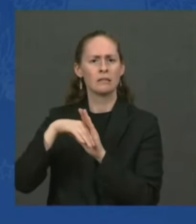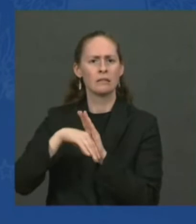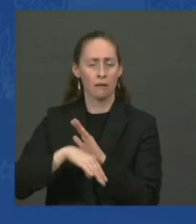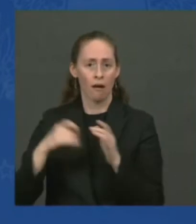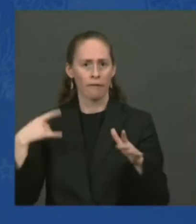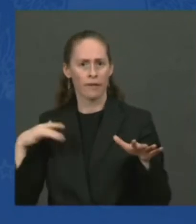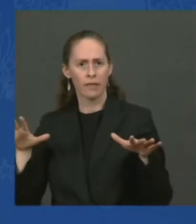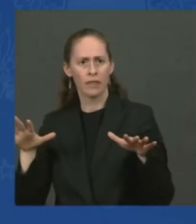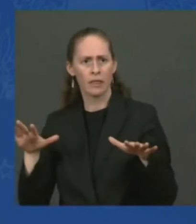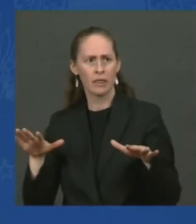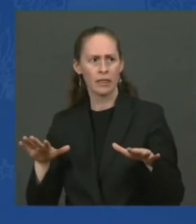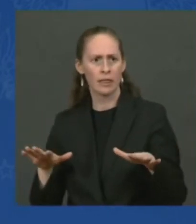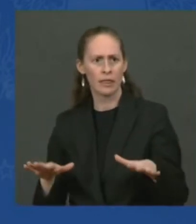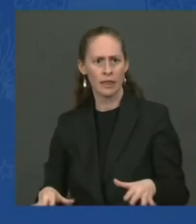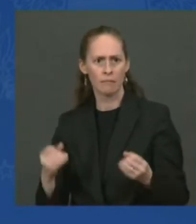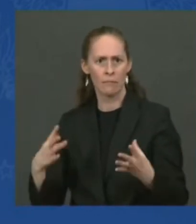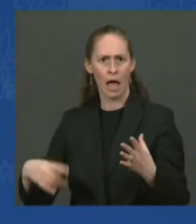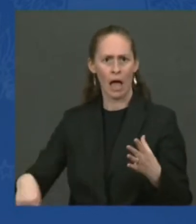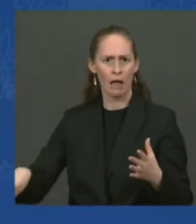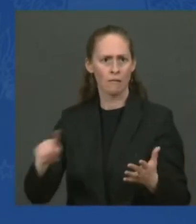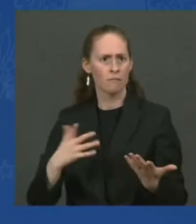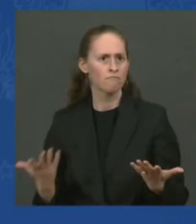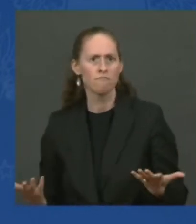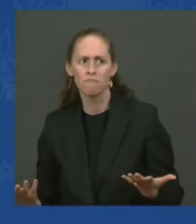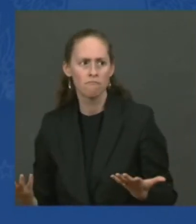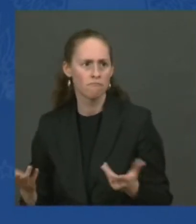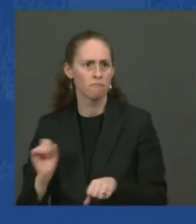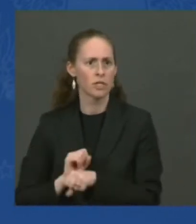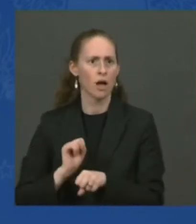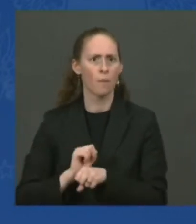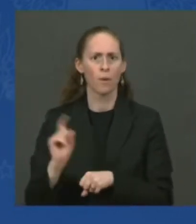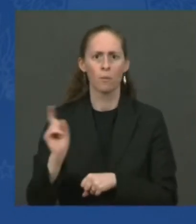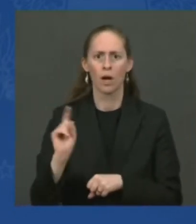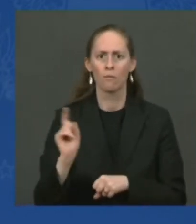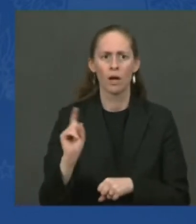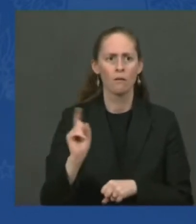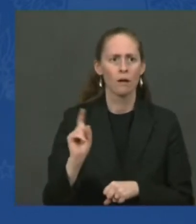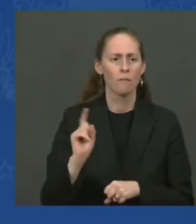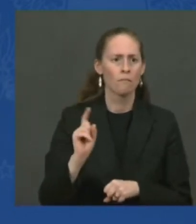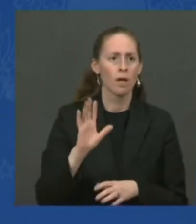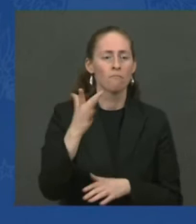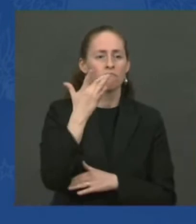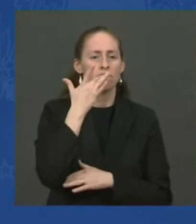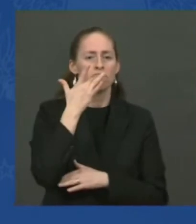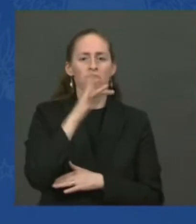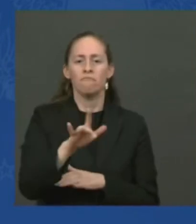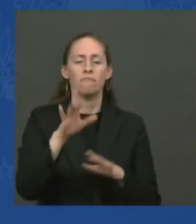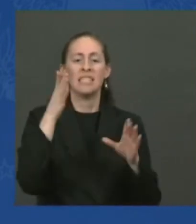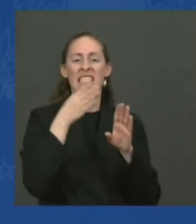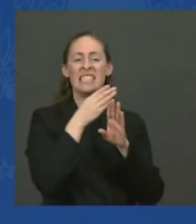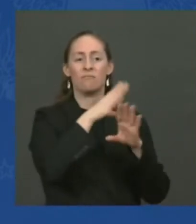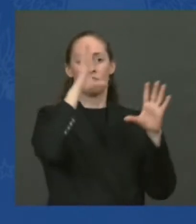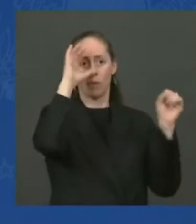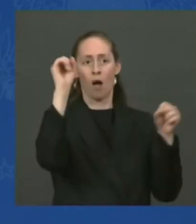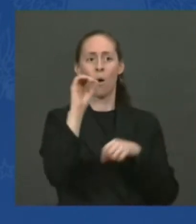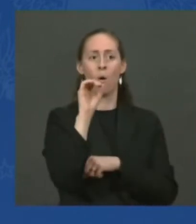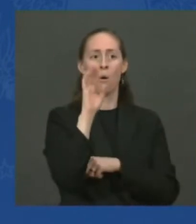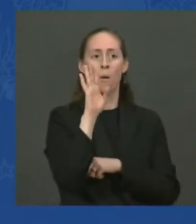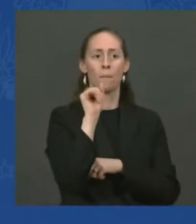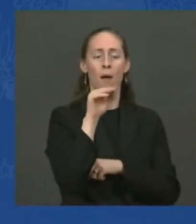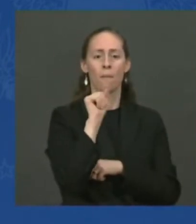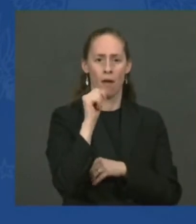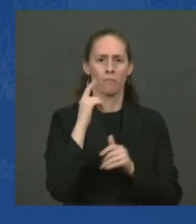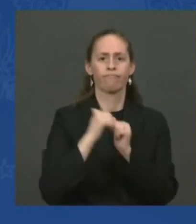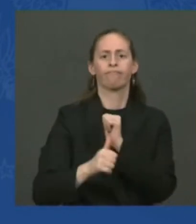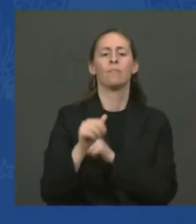co-workers, couldn't find work. Luckily, the Obama-Biden administration passed the Recovery Act that created a vital lifeline